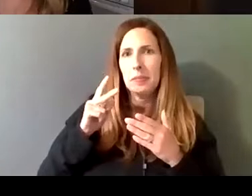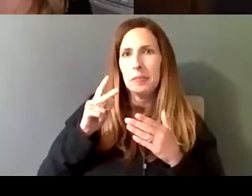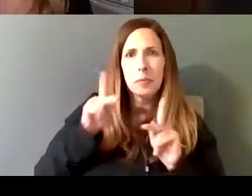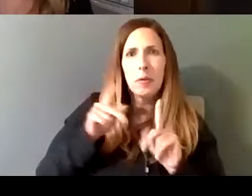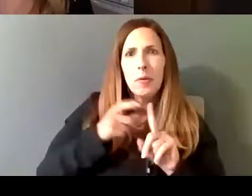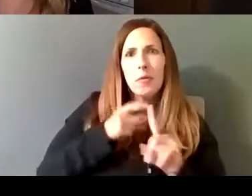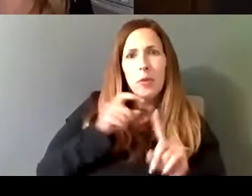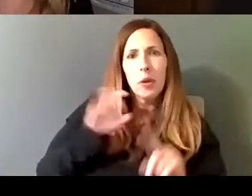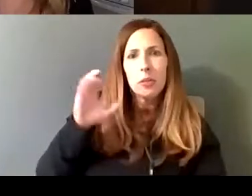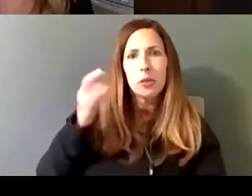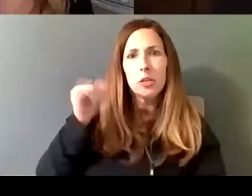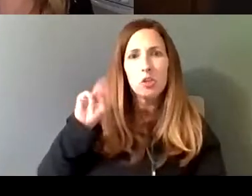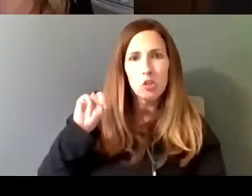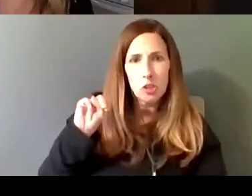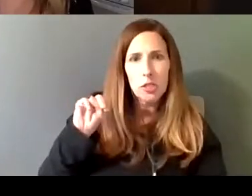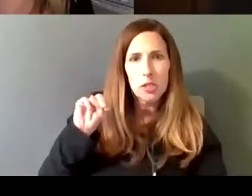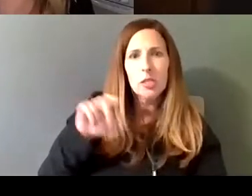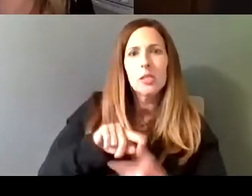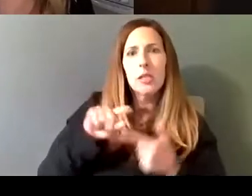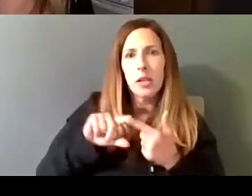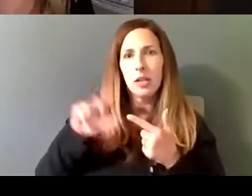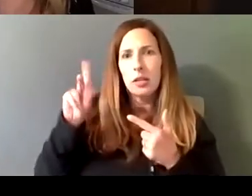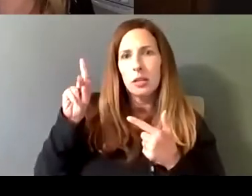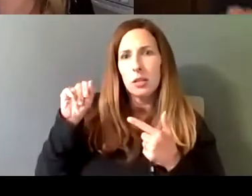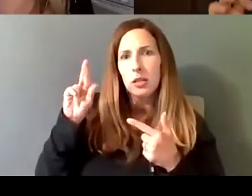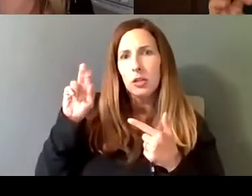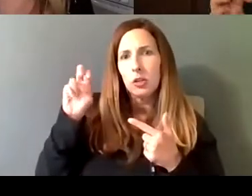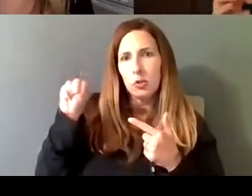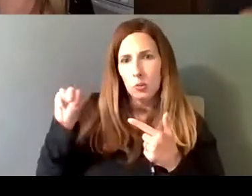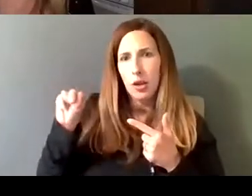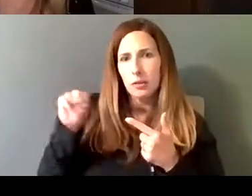Chin ethnicity as well as the Karen ethnicity. So folks